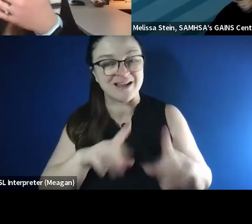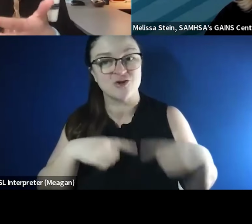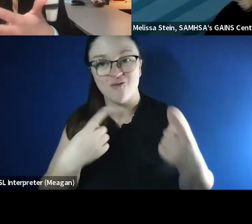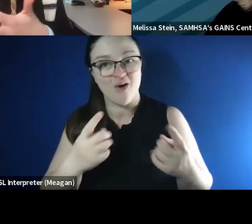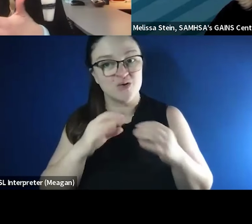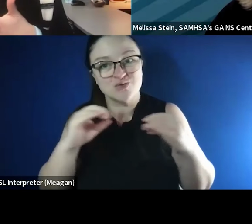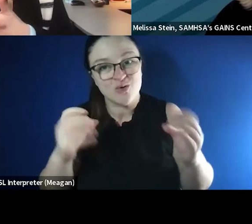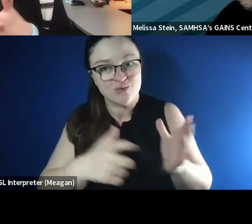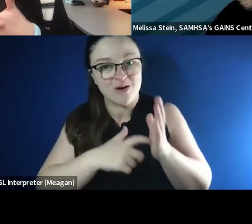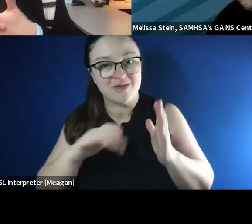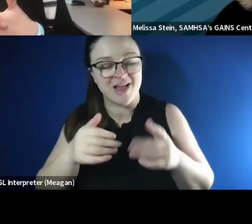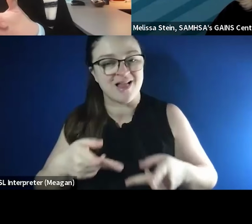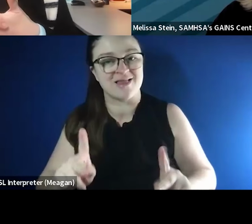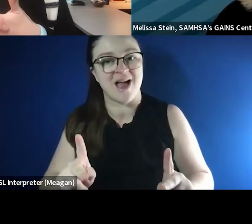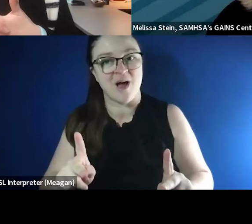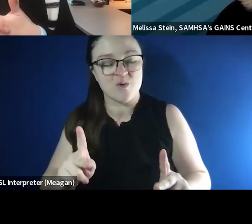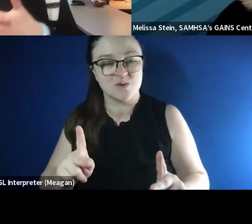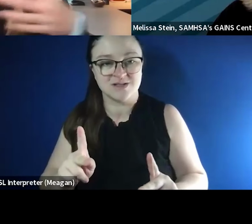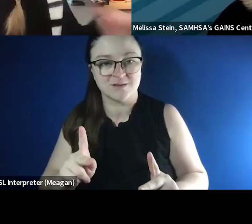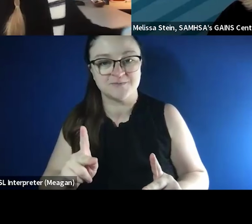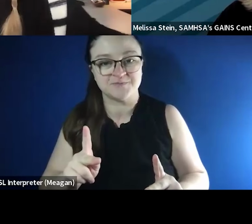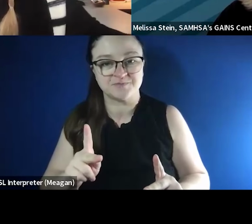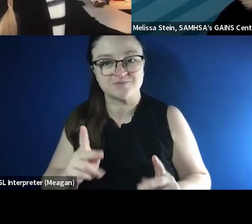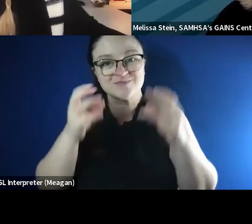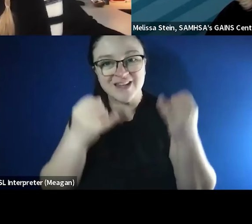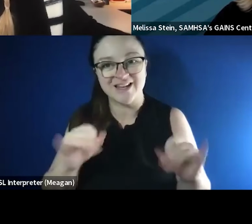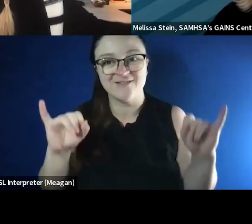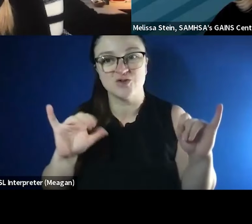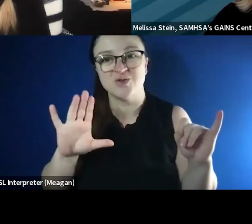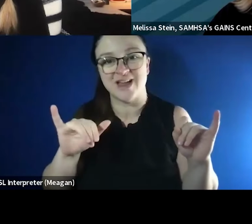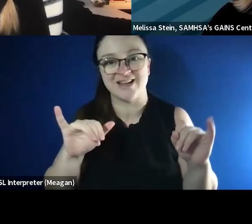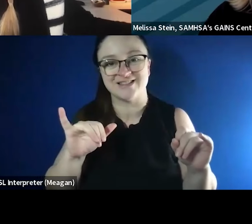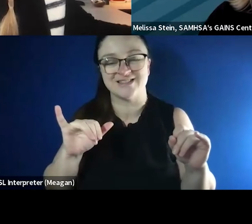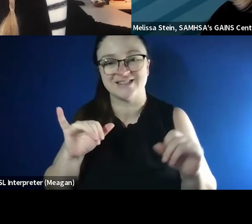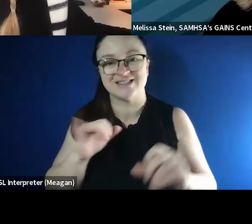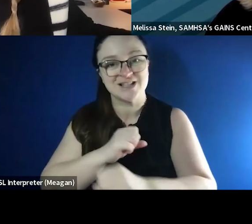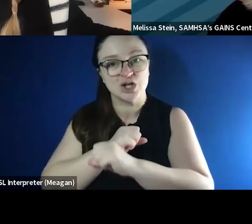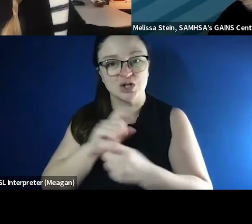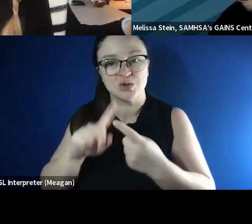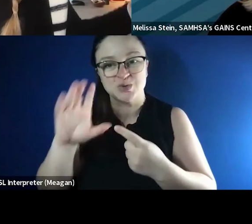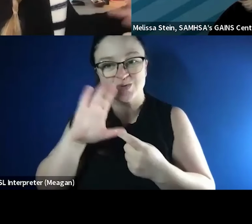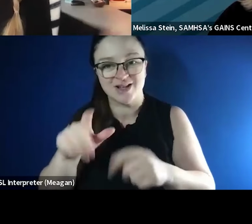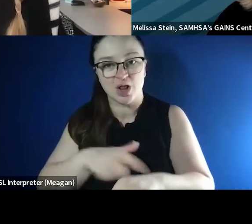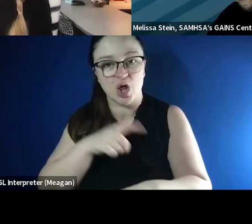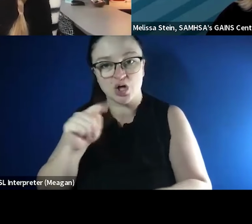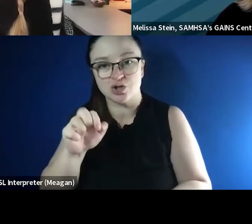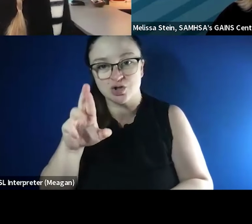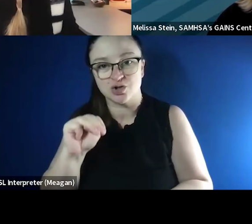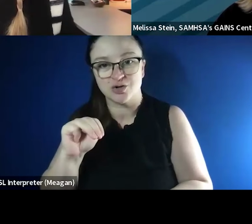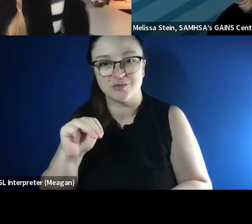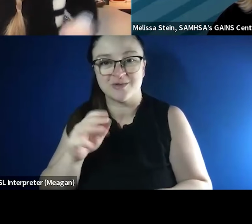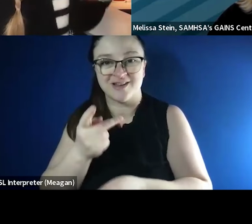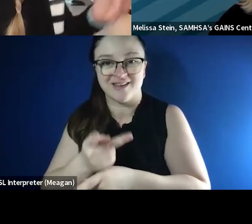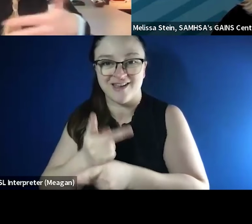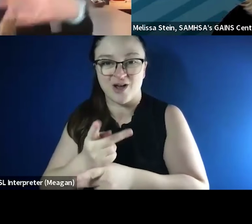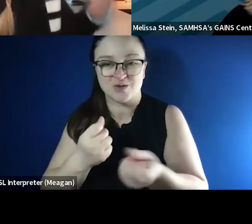that allows individuals the security to seek long-term care supports with a felony conviction. In